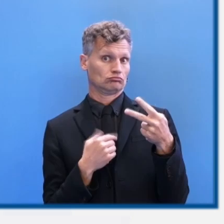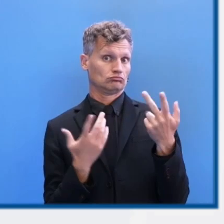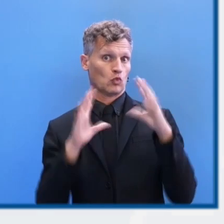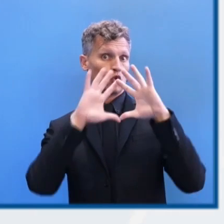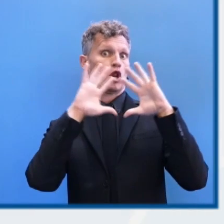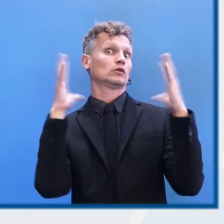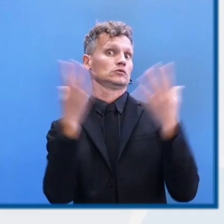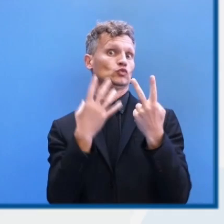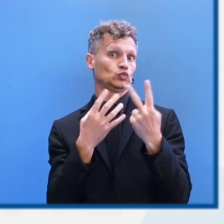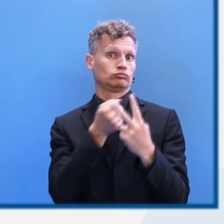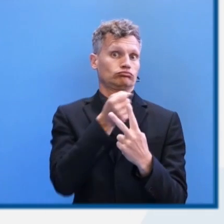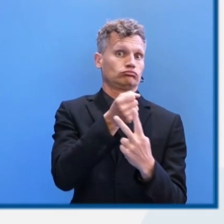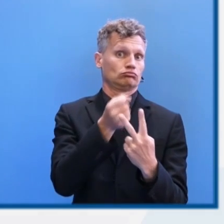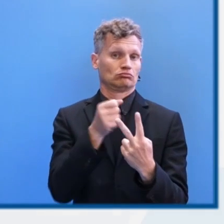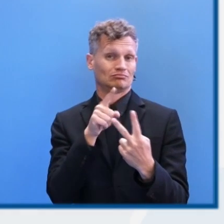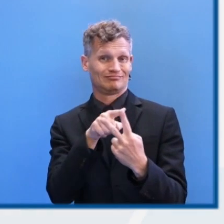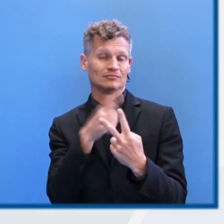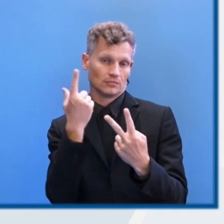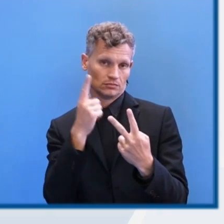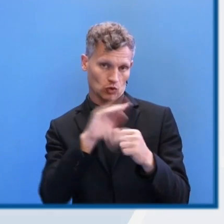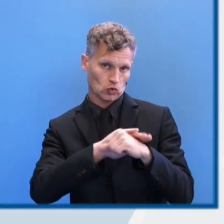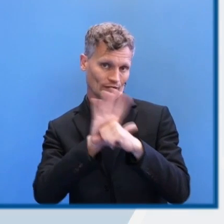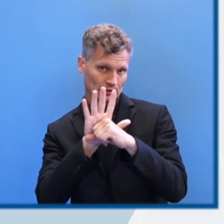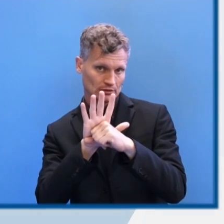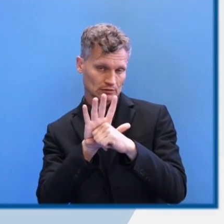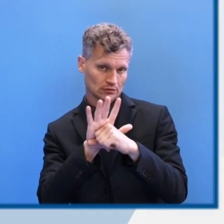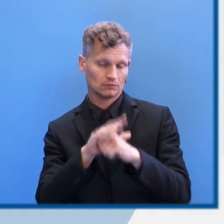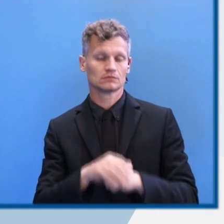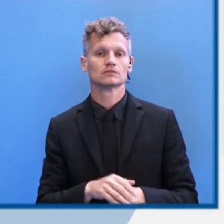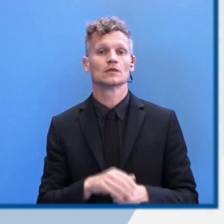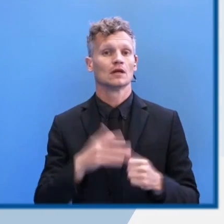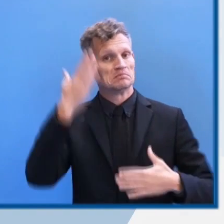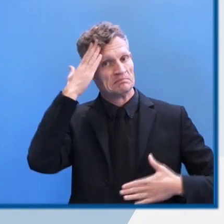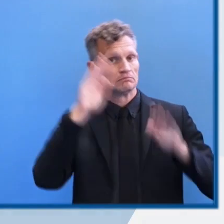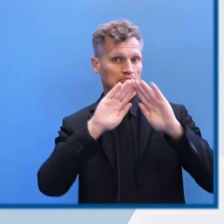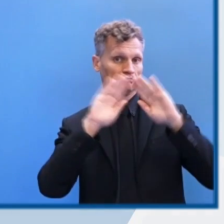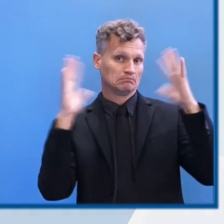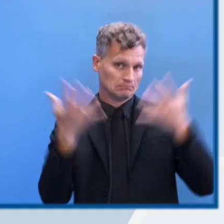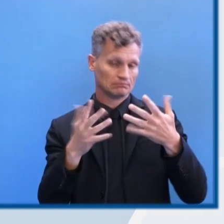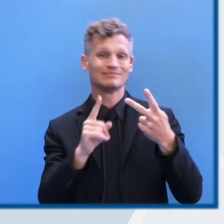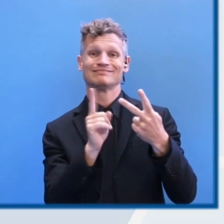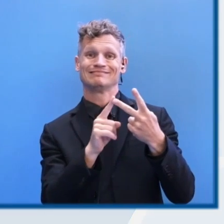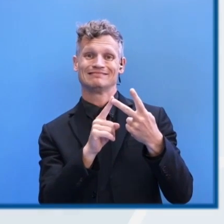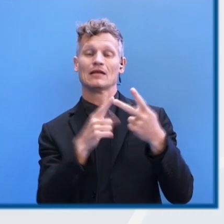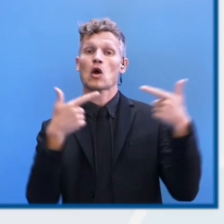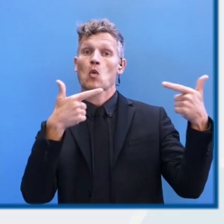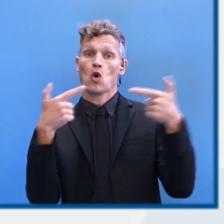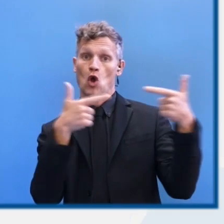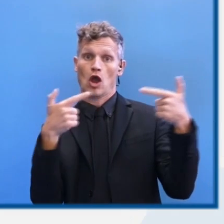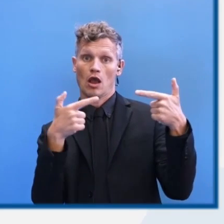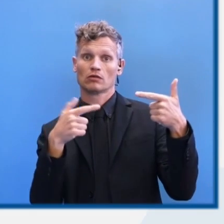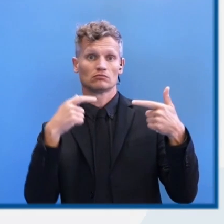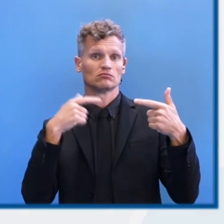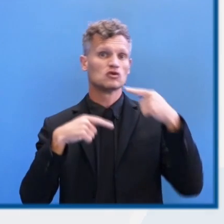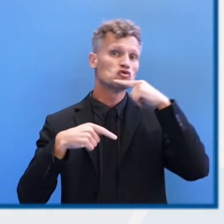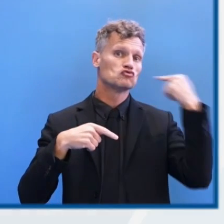is the COVID-19 pandemic and the war in the Ukraine. So, and both